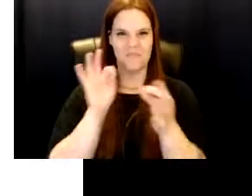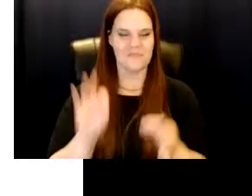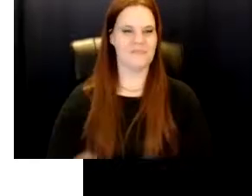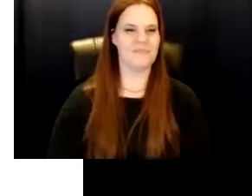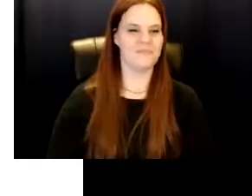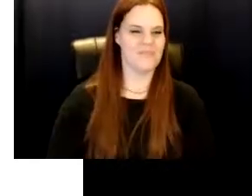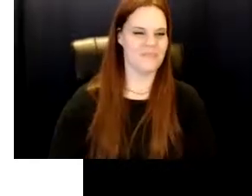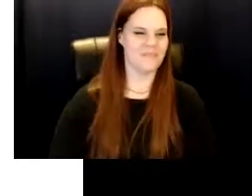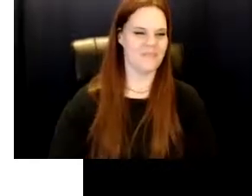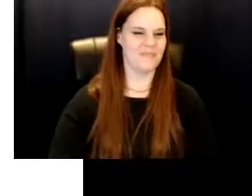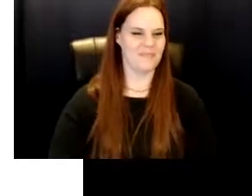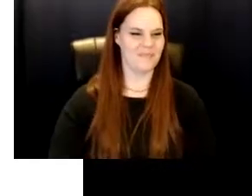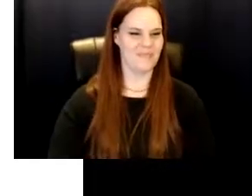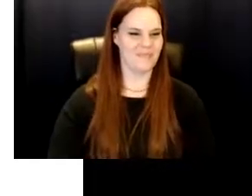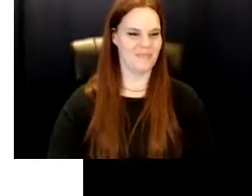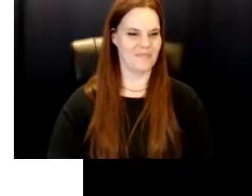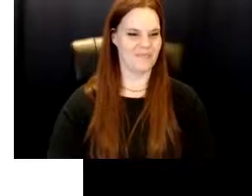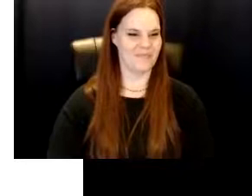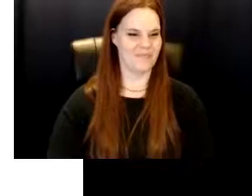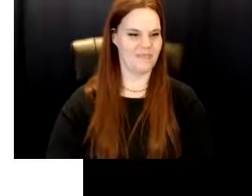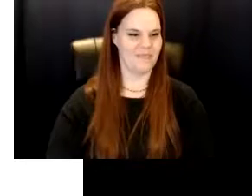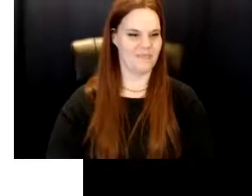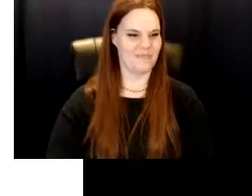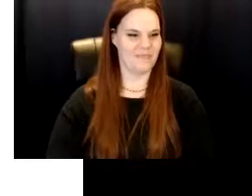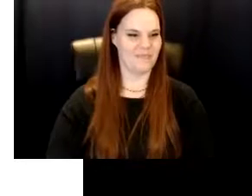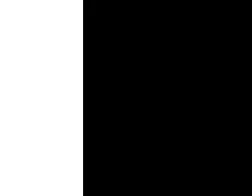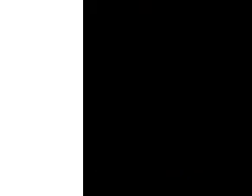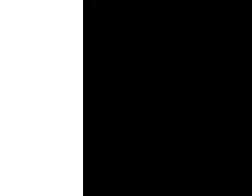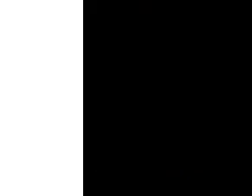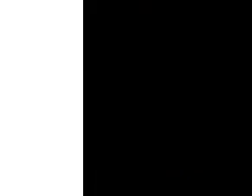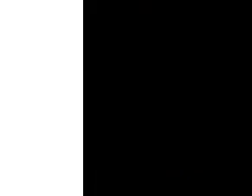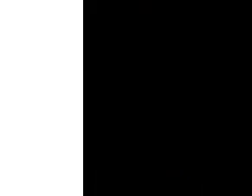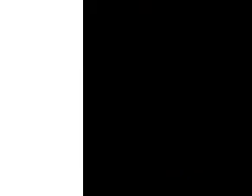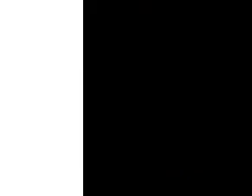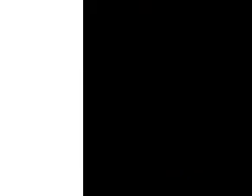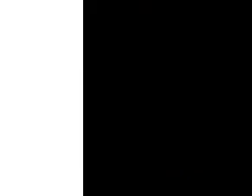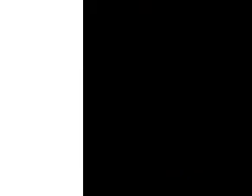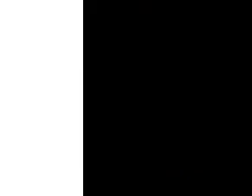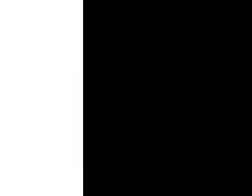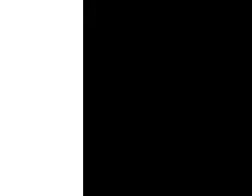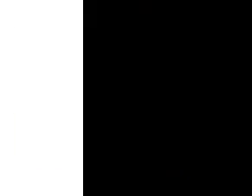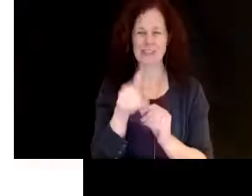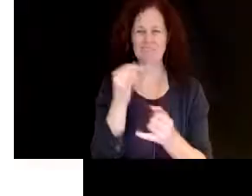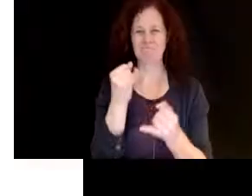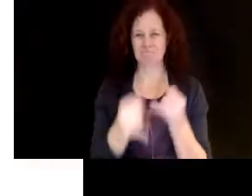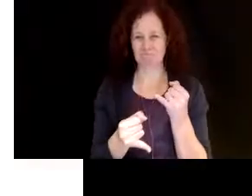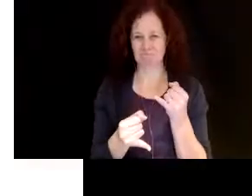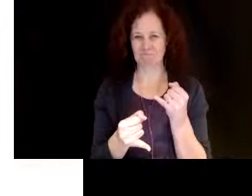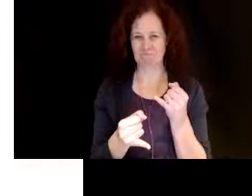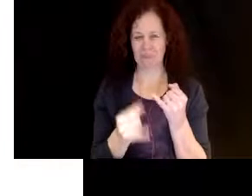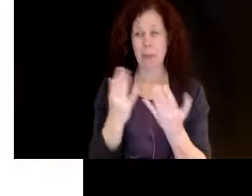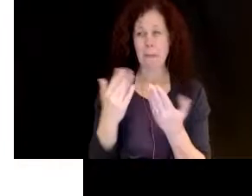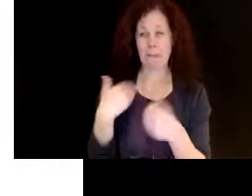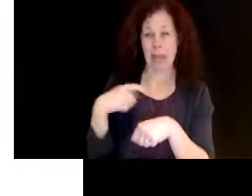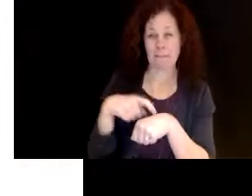Well, thank you both, Louis and Robin. Looks like we have one last question right now. We may have time for a few more, but I'm